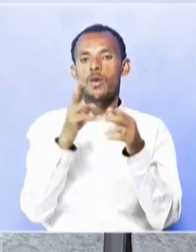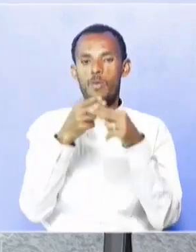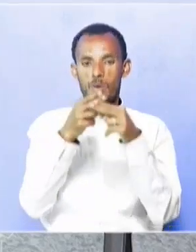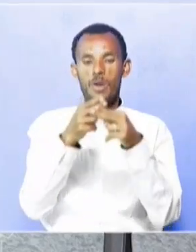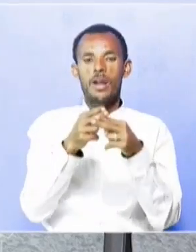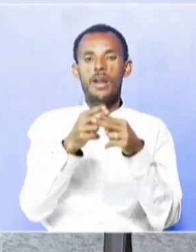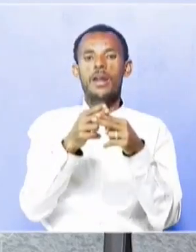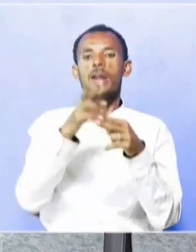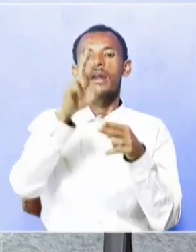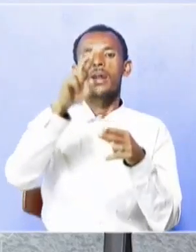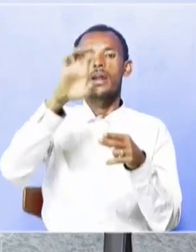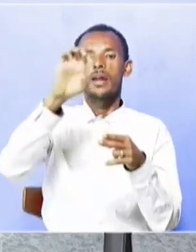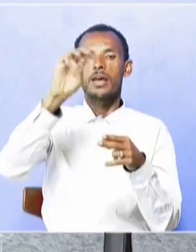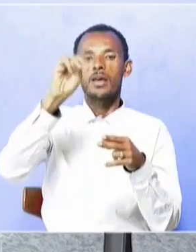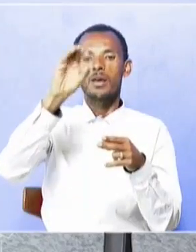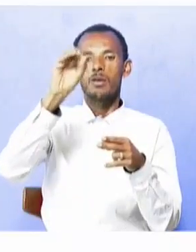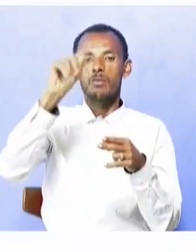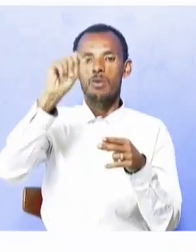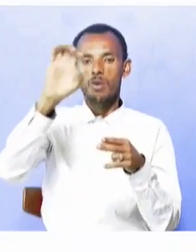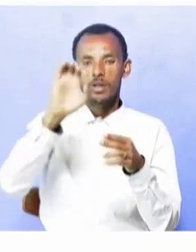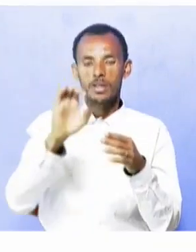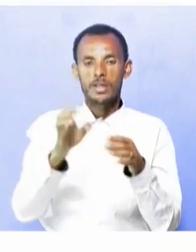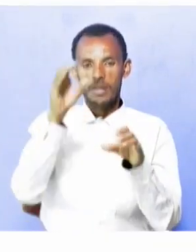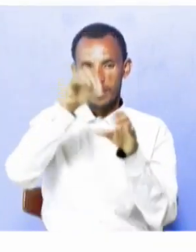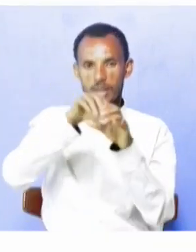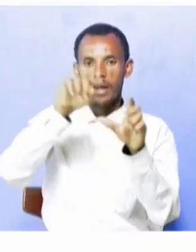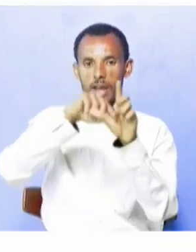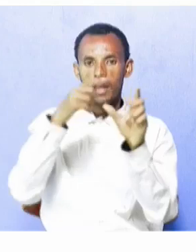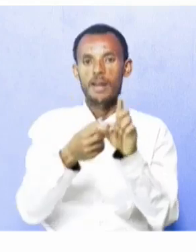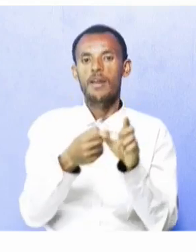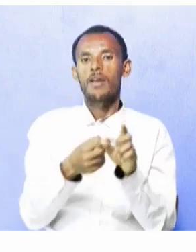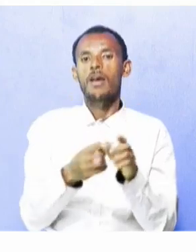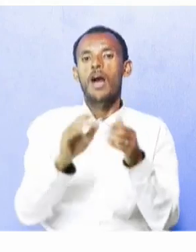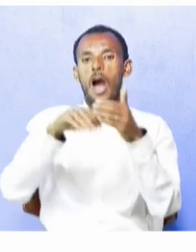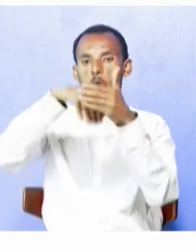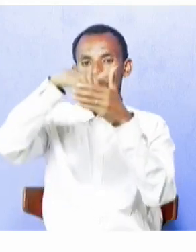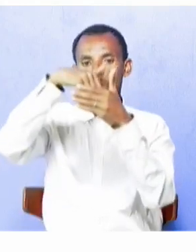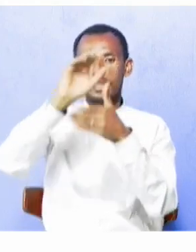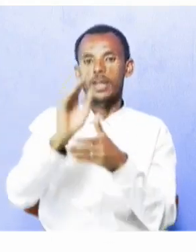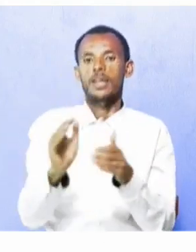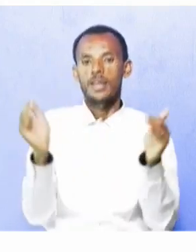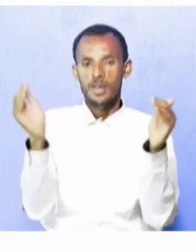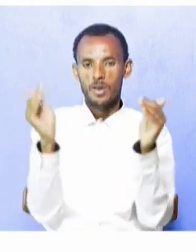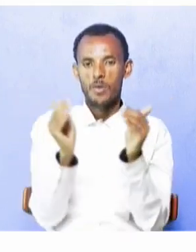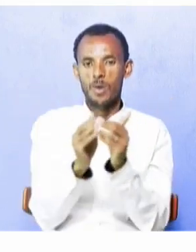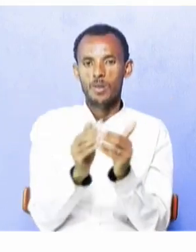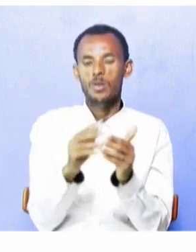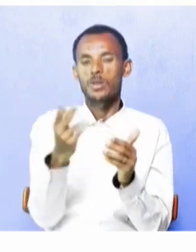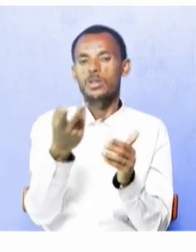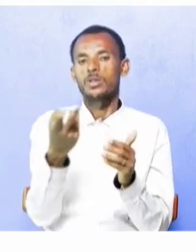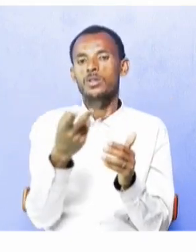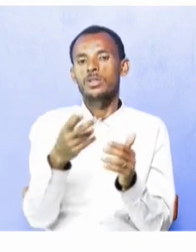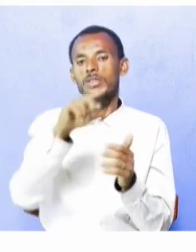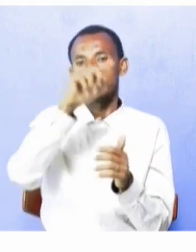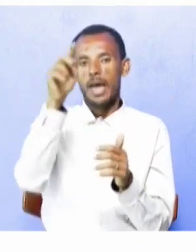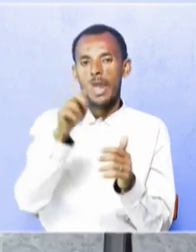interior angles, and the angle which is found somewhere outside, say z,